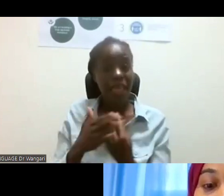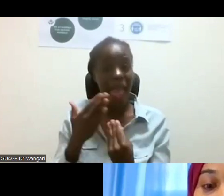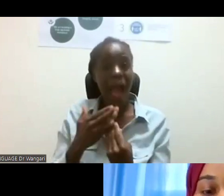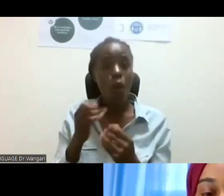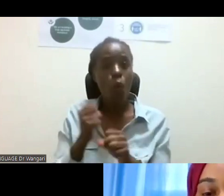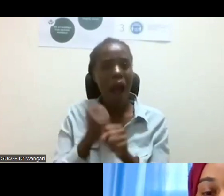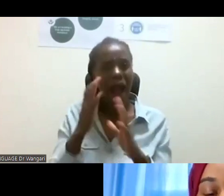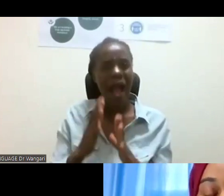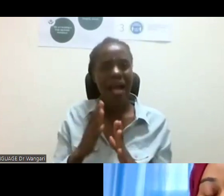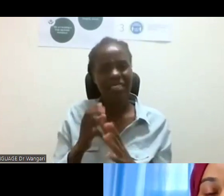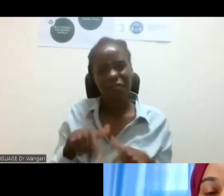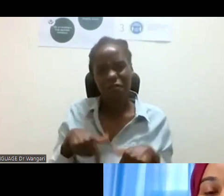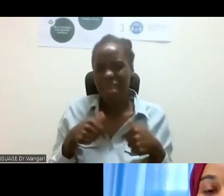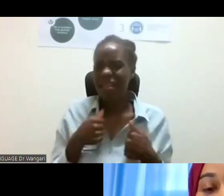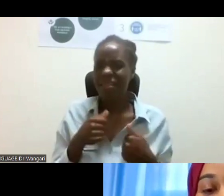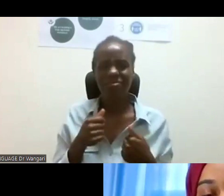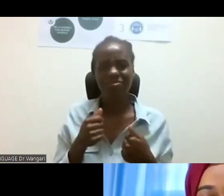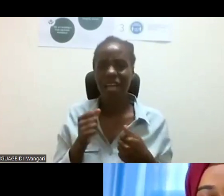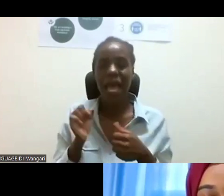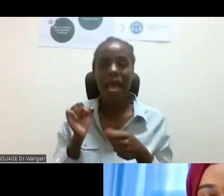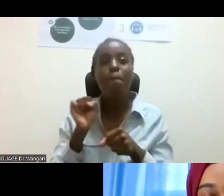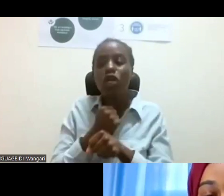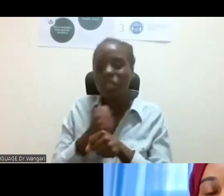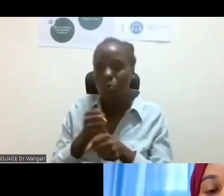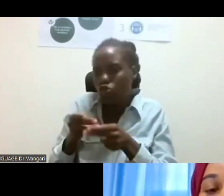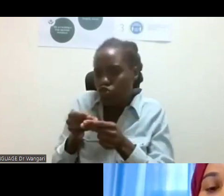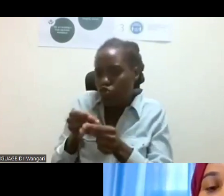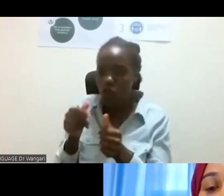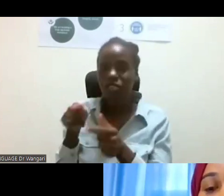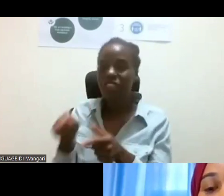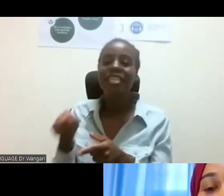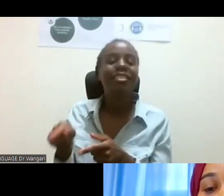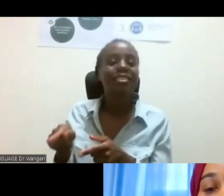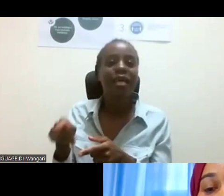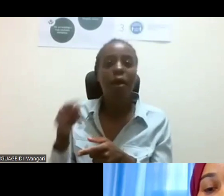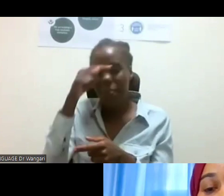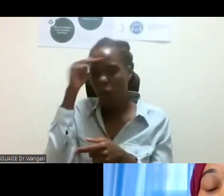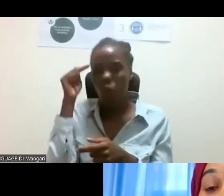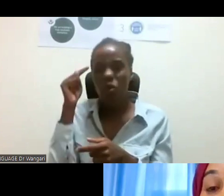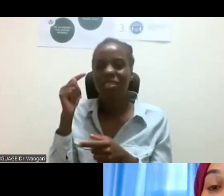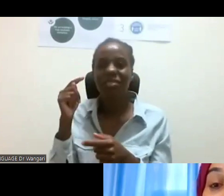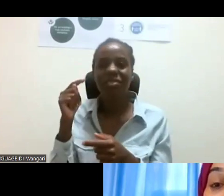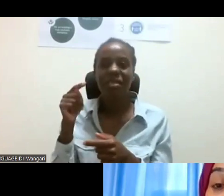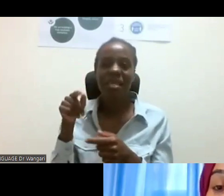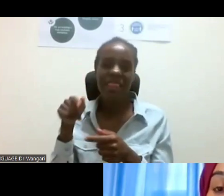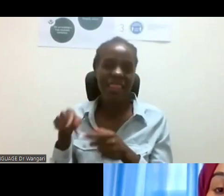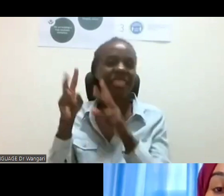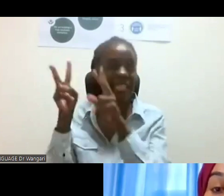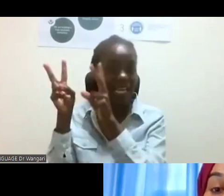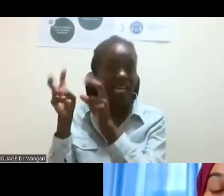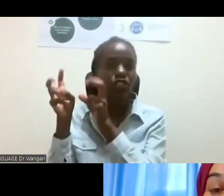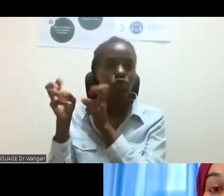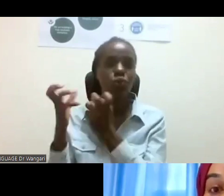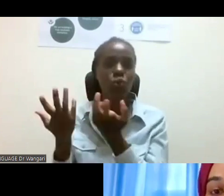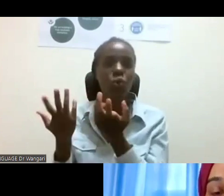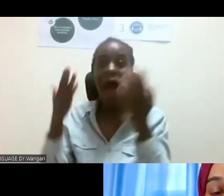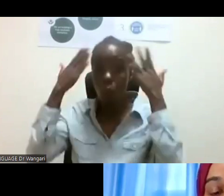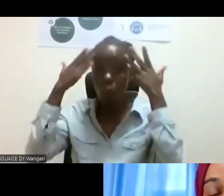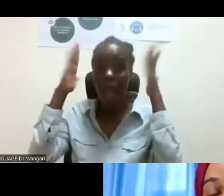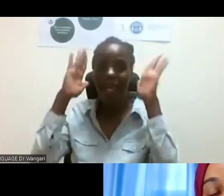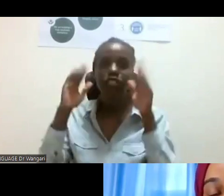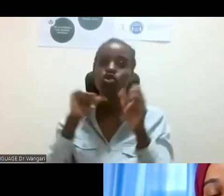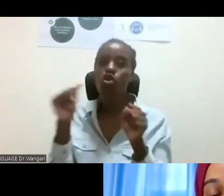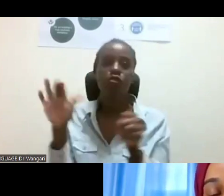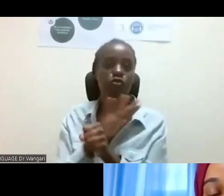to face that, deal with the complications, and forget about awarenesses and other